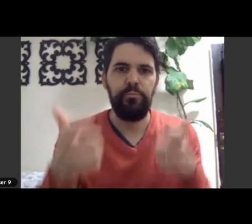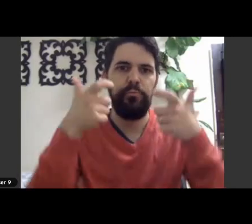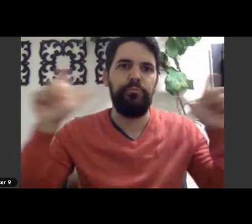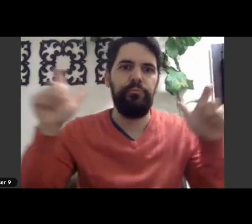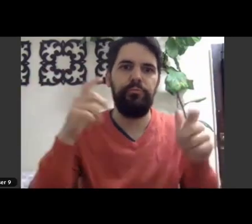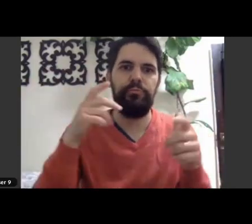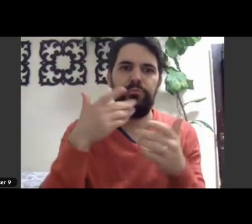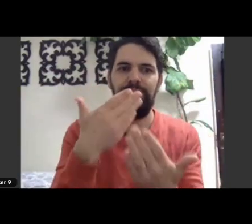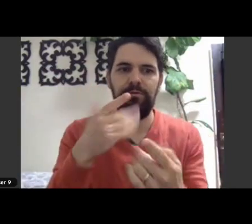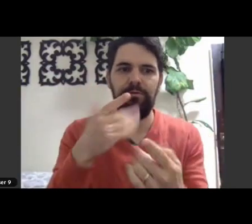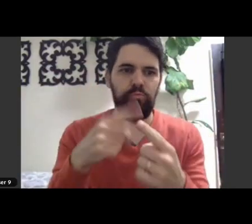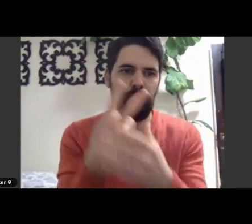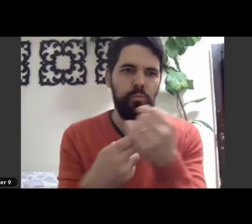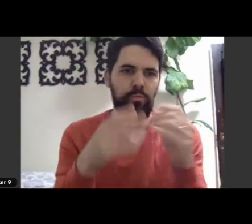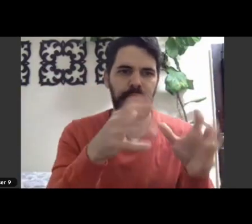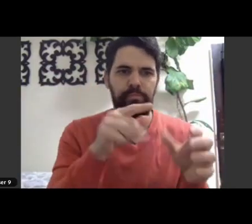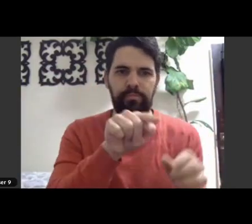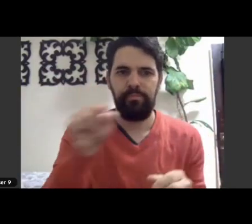DEEP program.